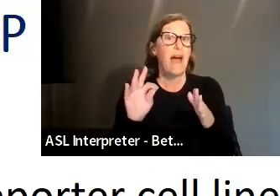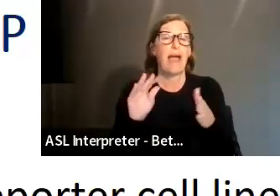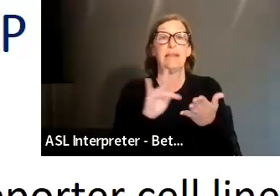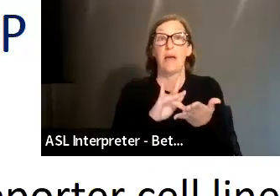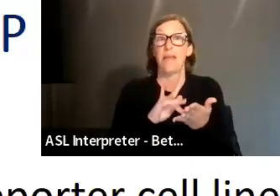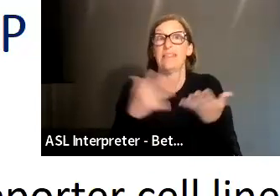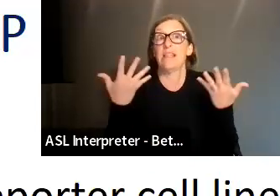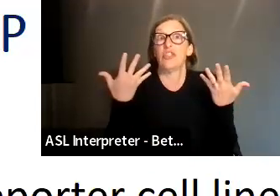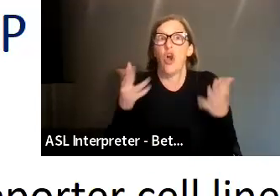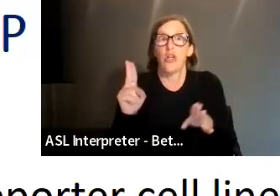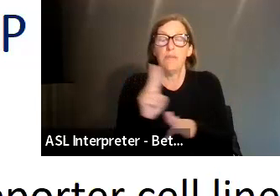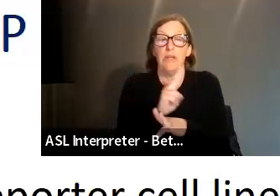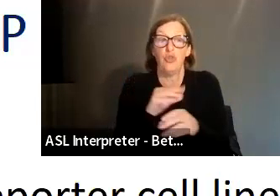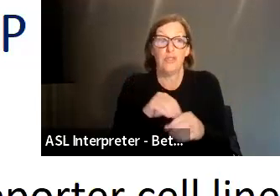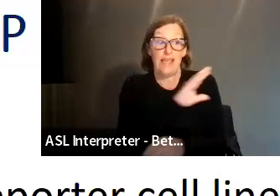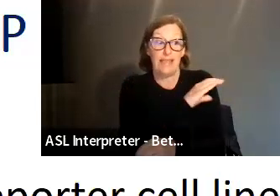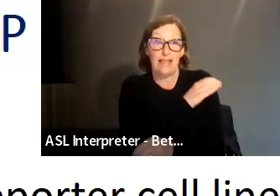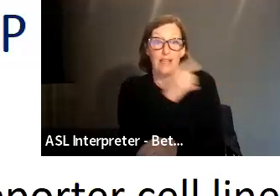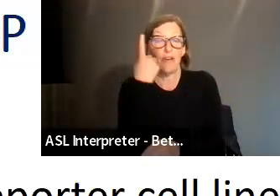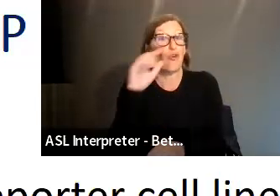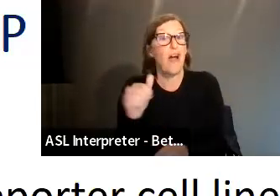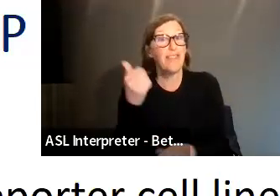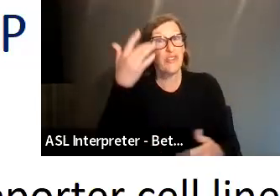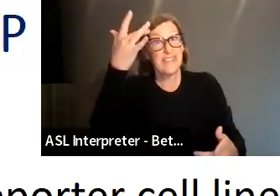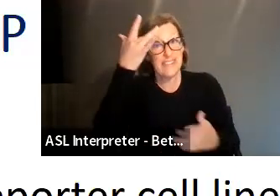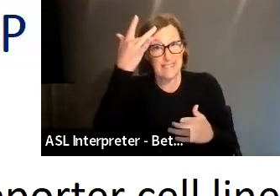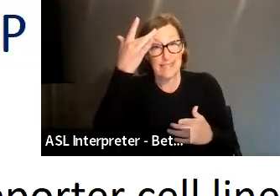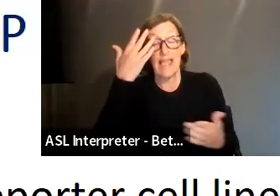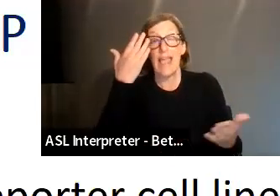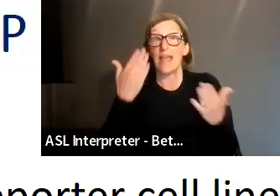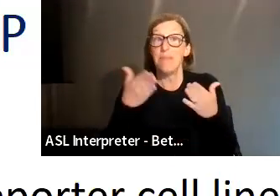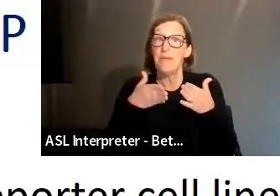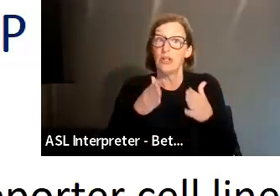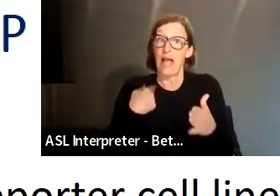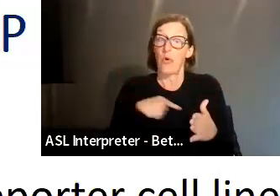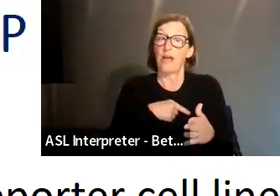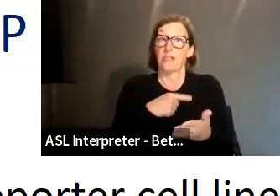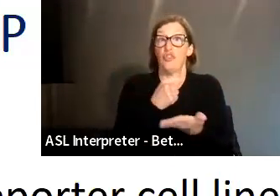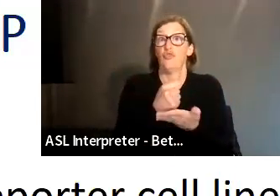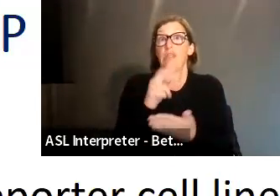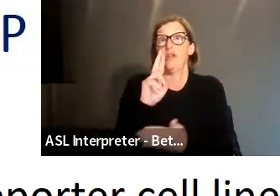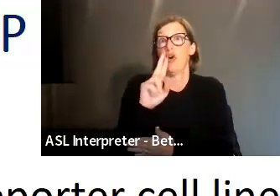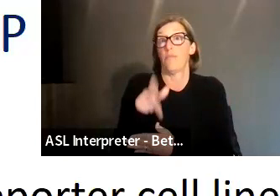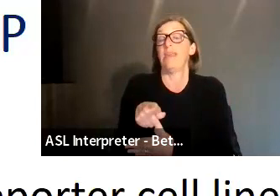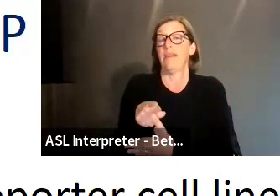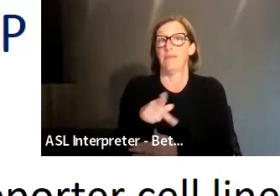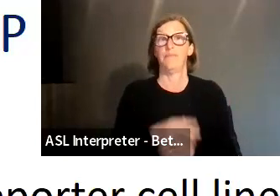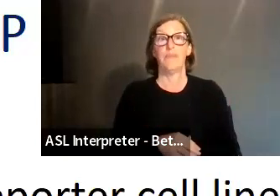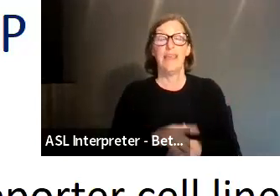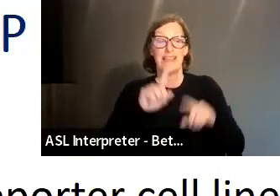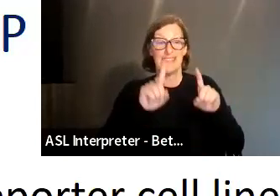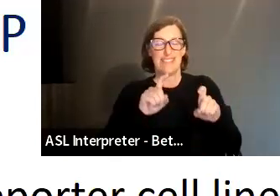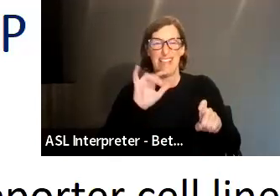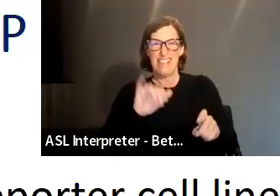in use in the clinic for other diseases, and it may enable us to treat RP. And to test this